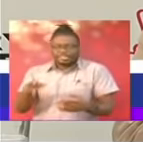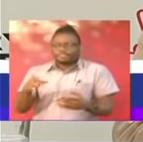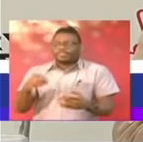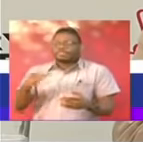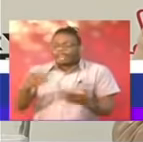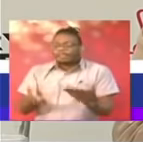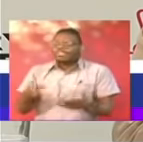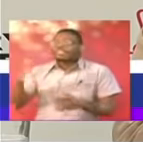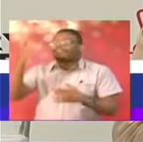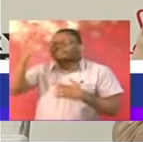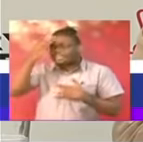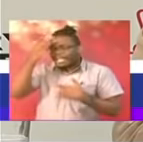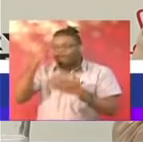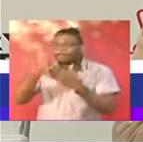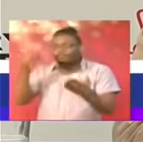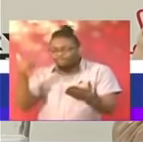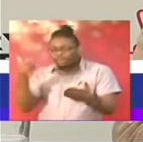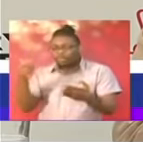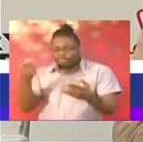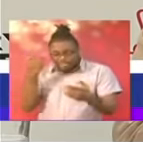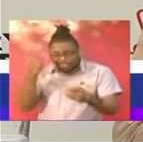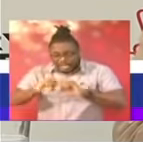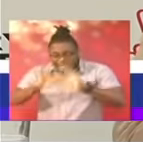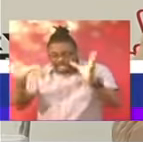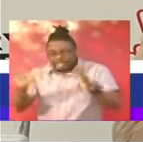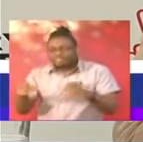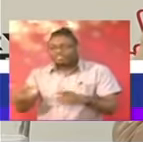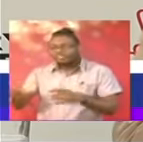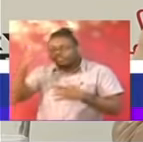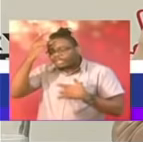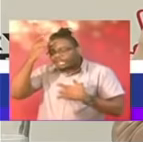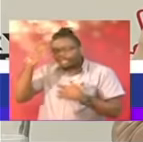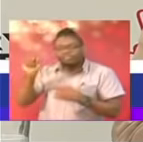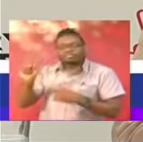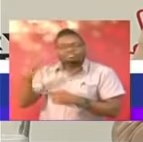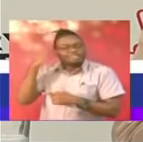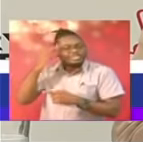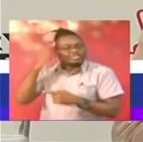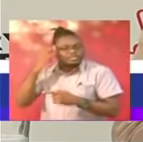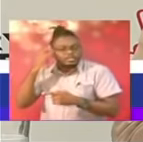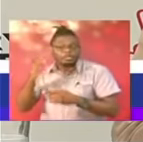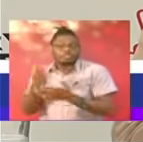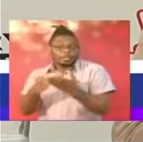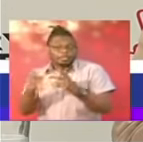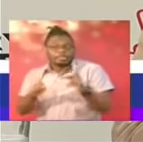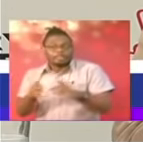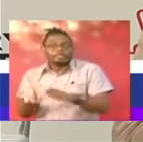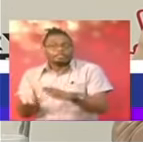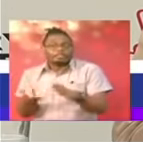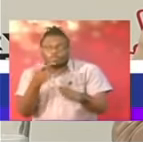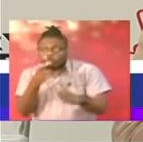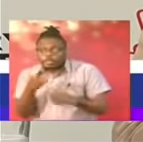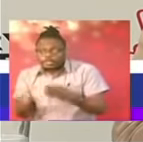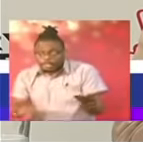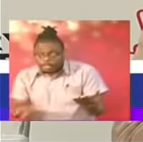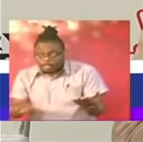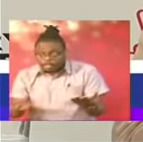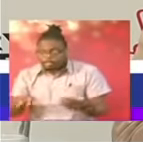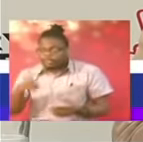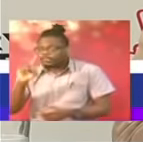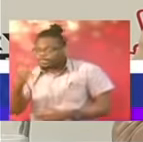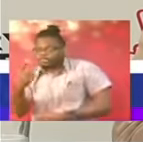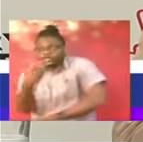speak about the deaths of individuals who had a first dose of vaccine, it was that they then went on